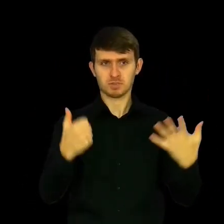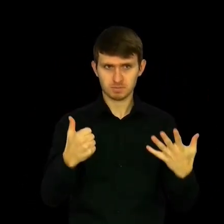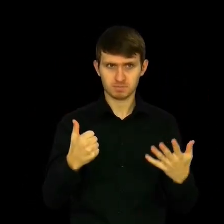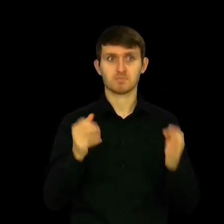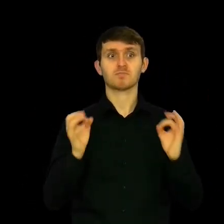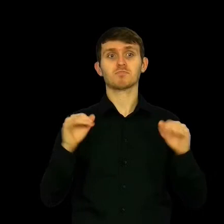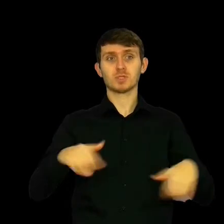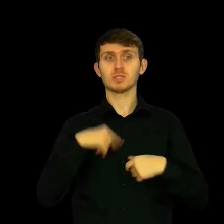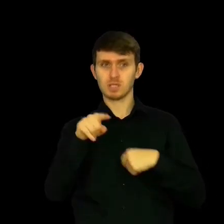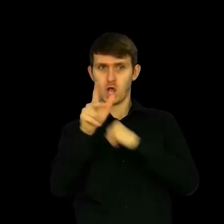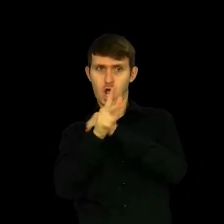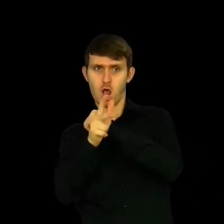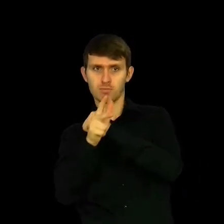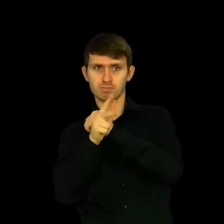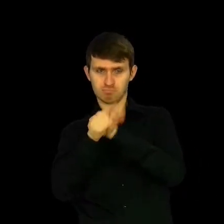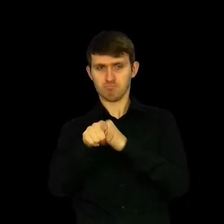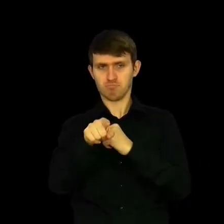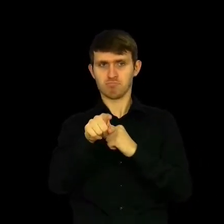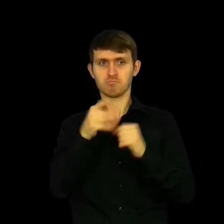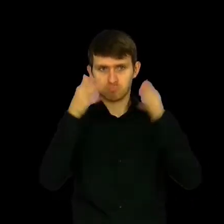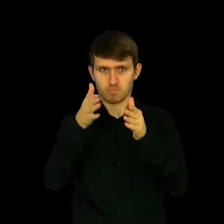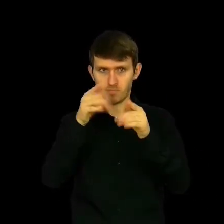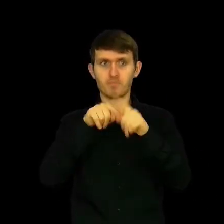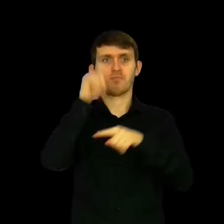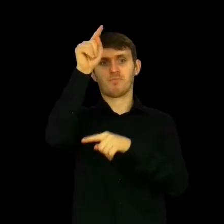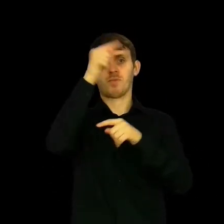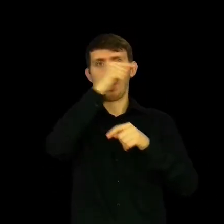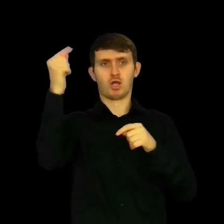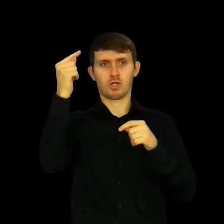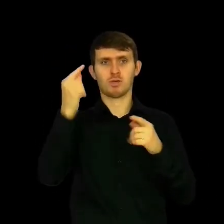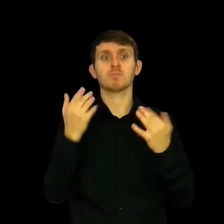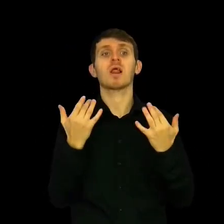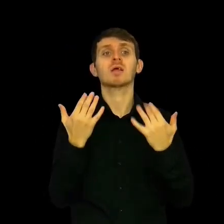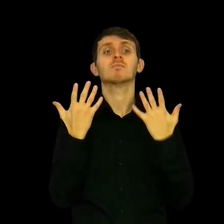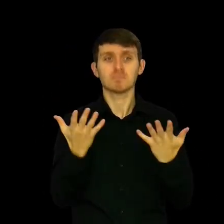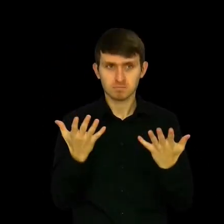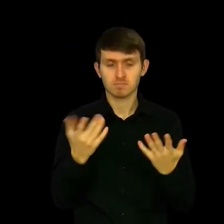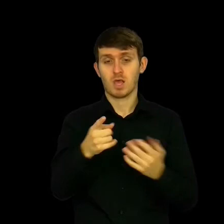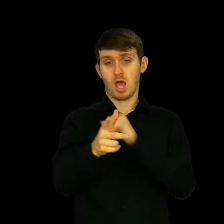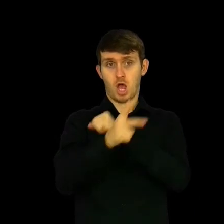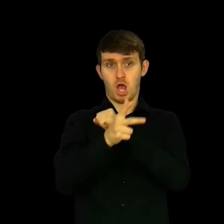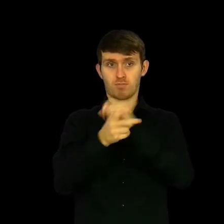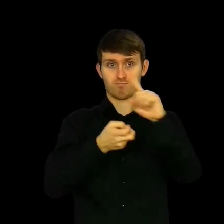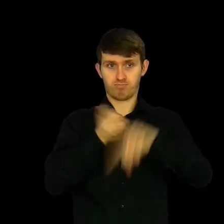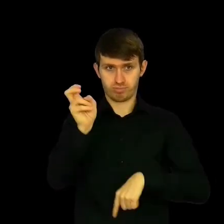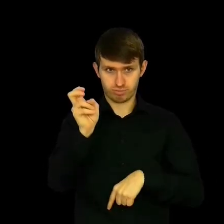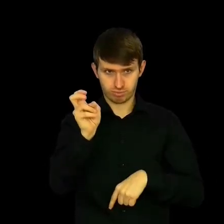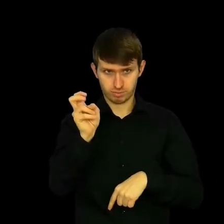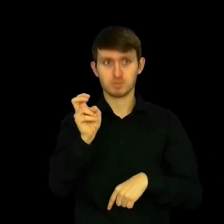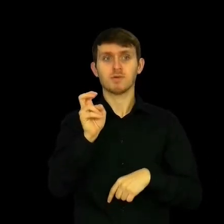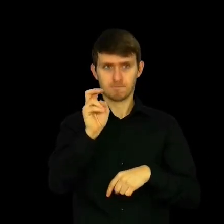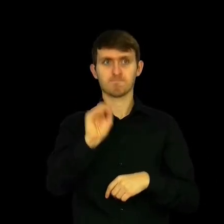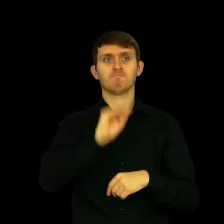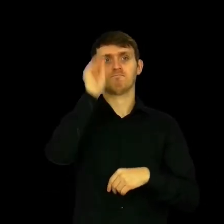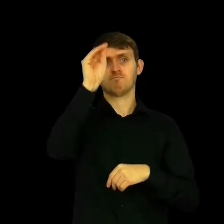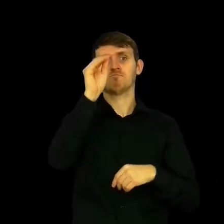minus 89. Now I can subtract 80 from both that number and that number. So if I subtract 80 from this bottom number, the 8